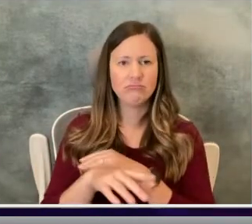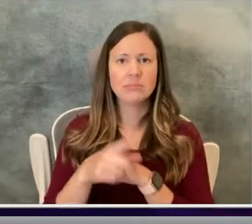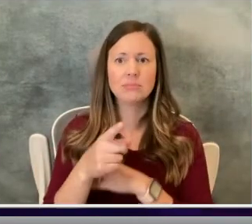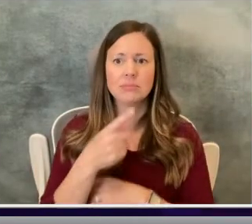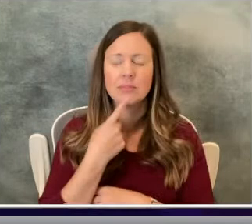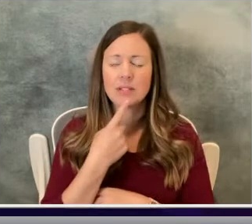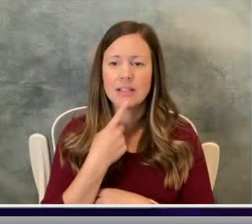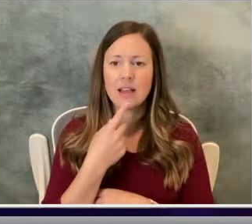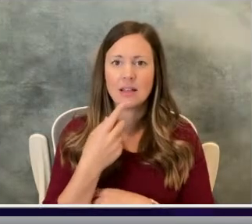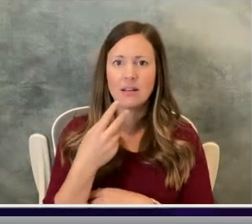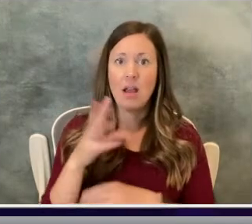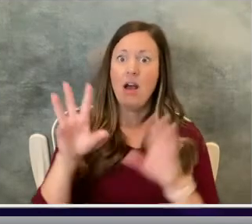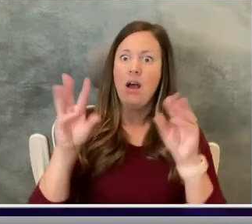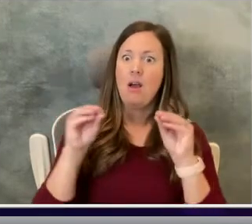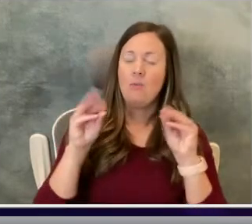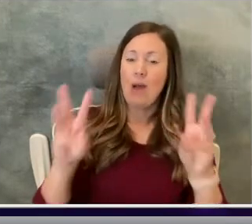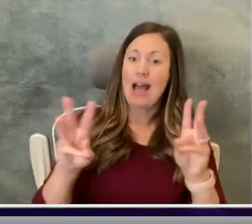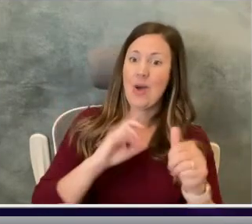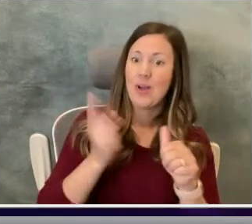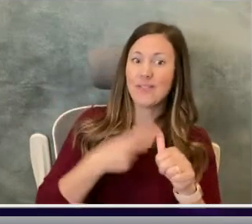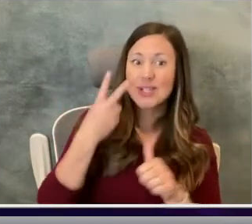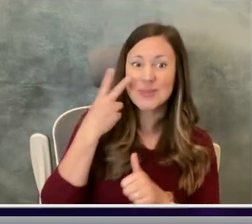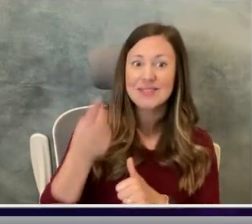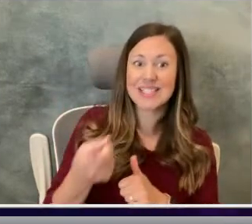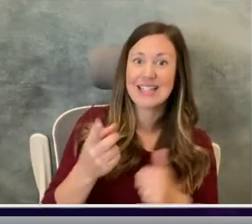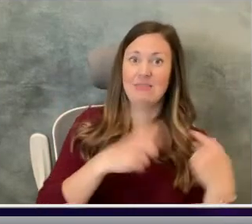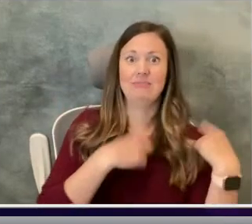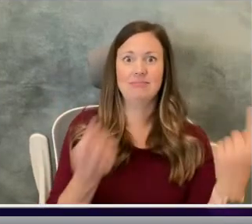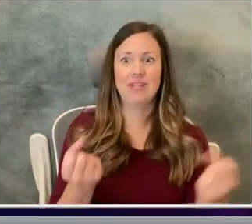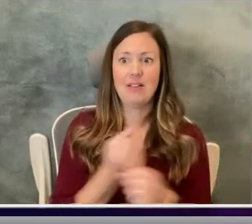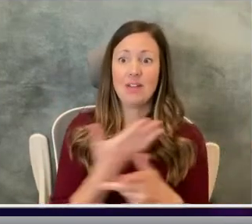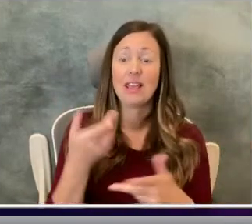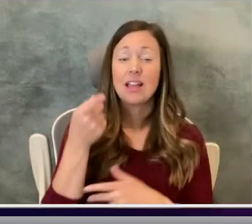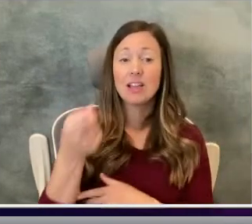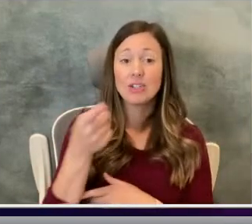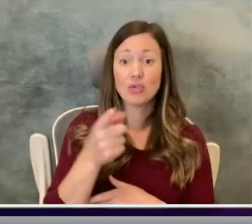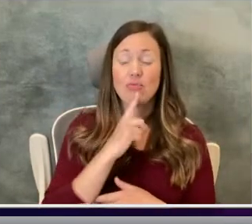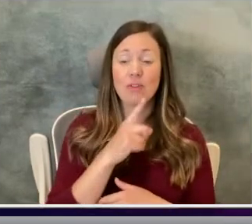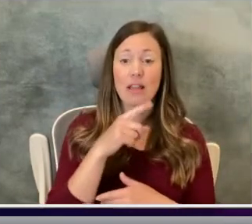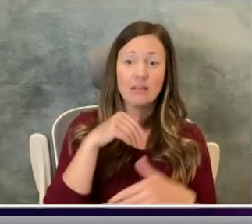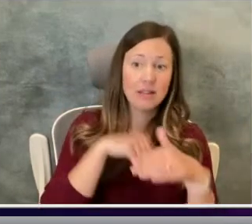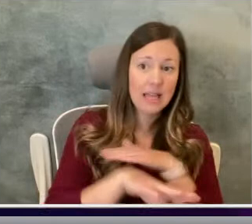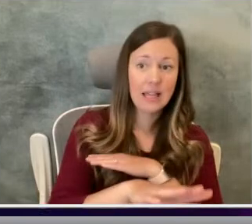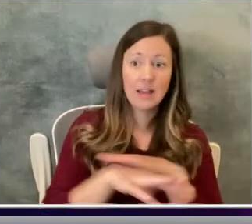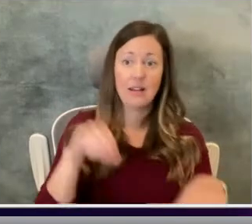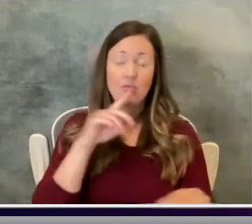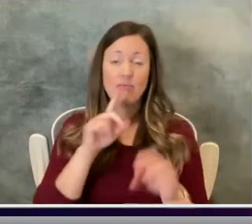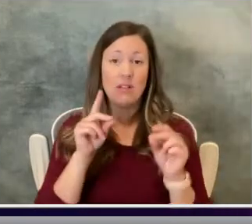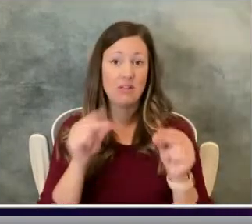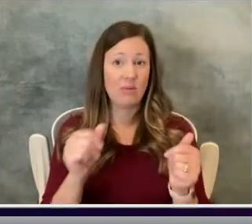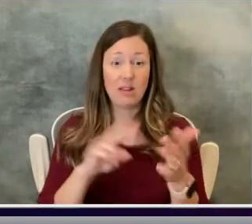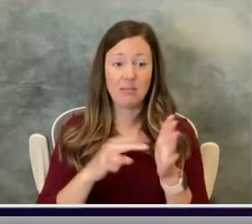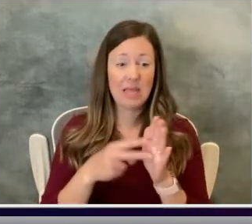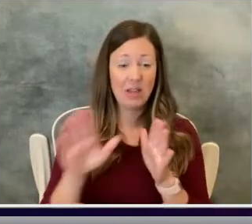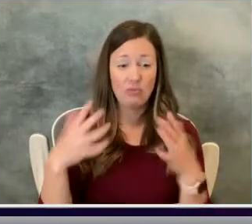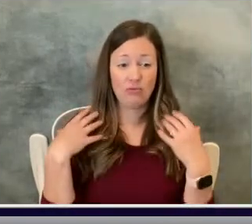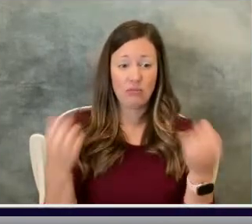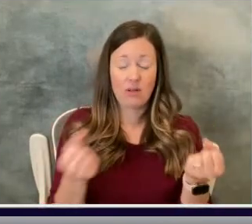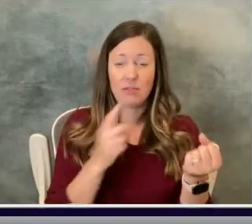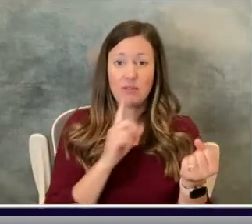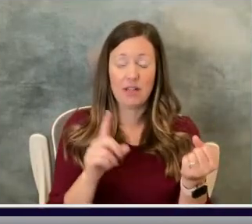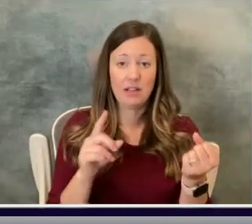is the first we've seen him since all of this, because you were in and out so quickly. Your recovery was pretty remarkable. How long did it